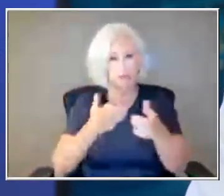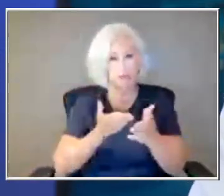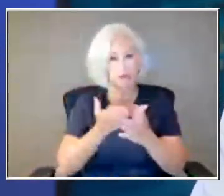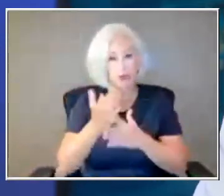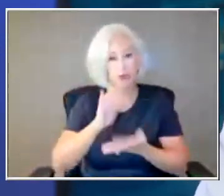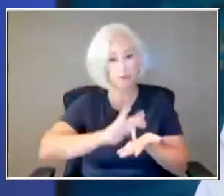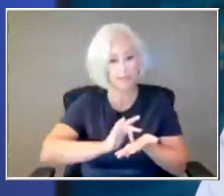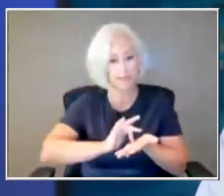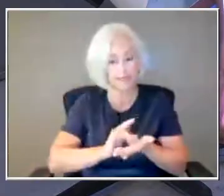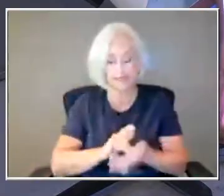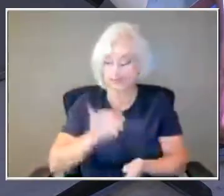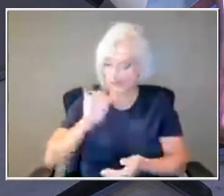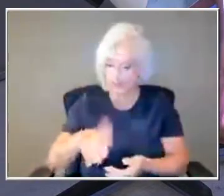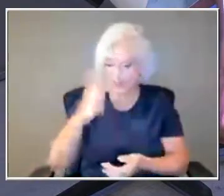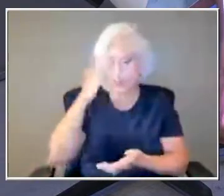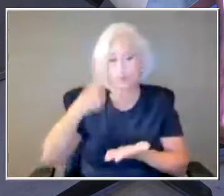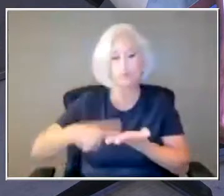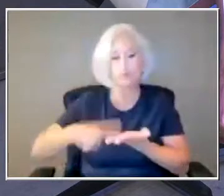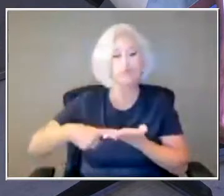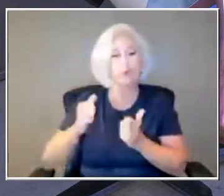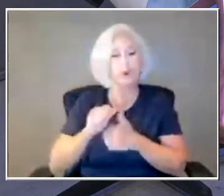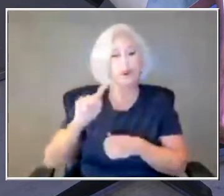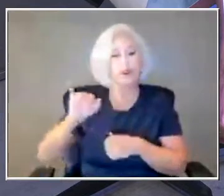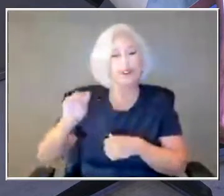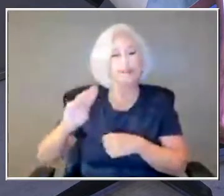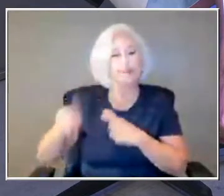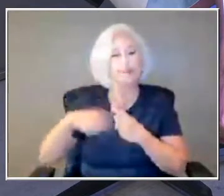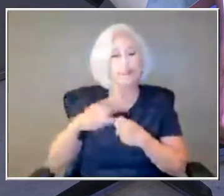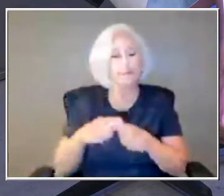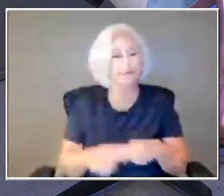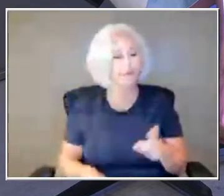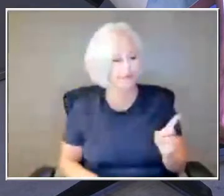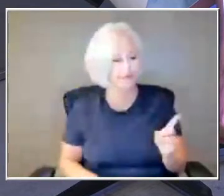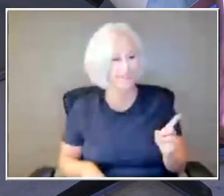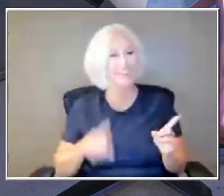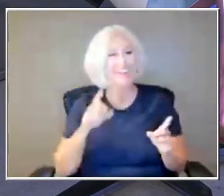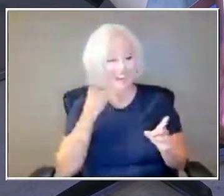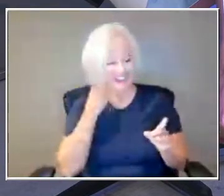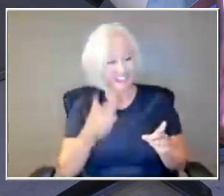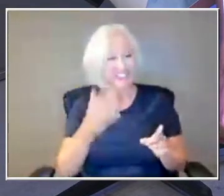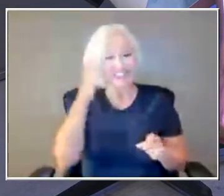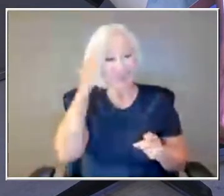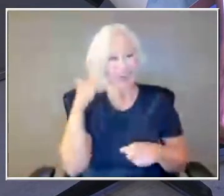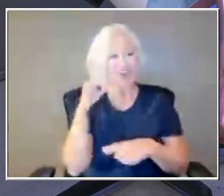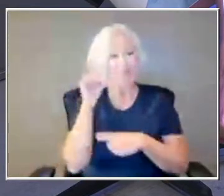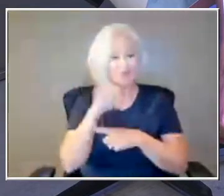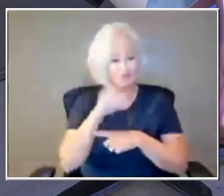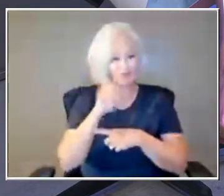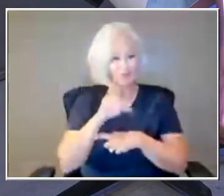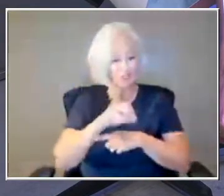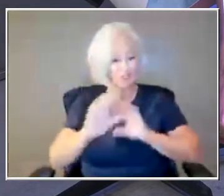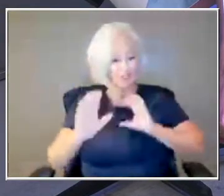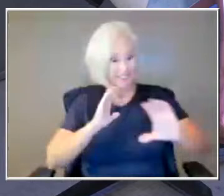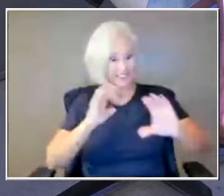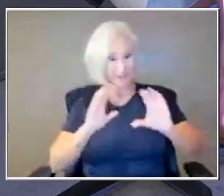about. Dr. Wolf Birchfield, I see you nodding your head, because the conversations with patients are much different